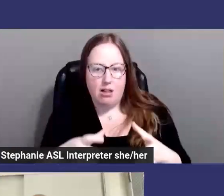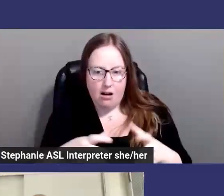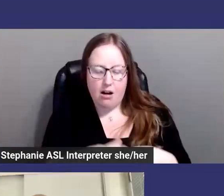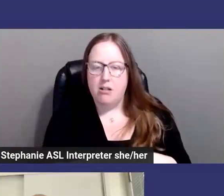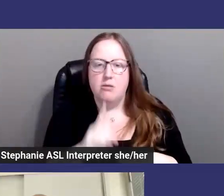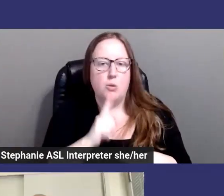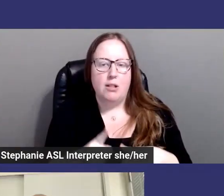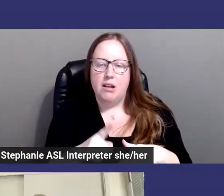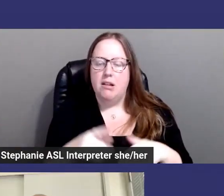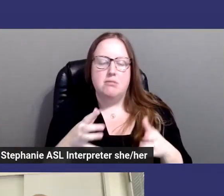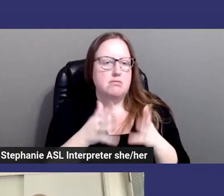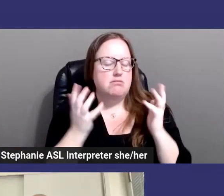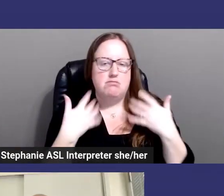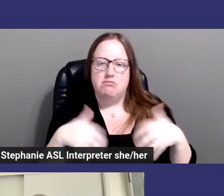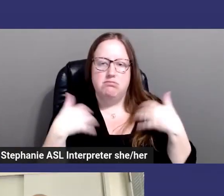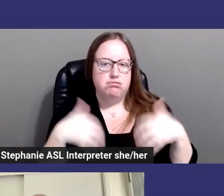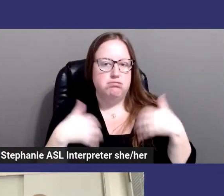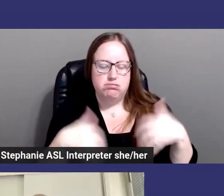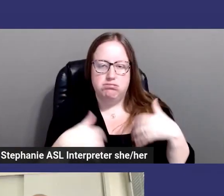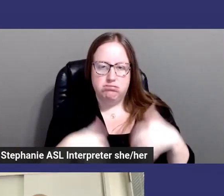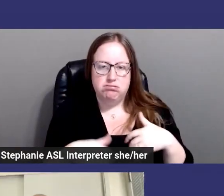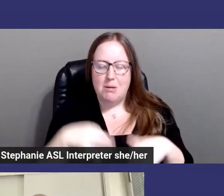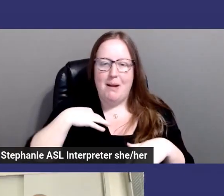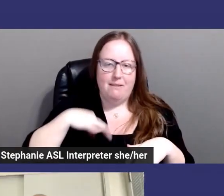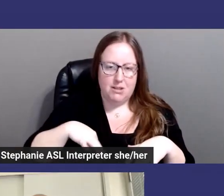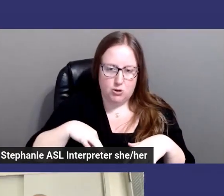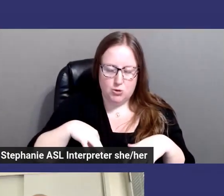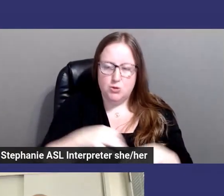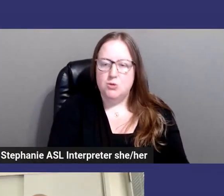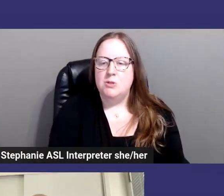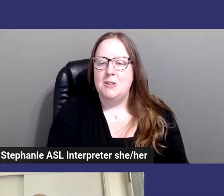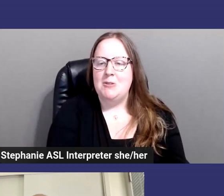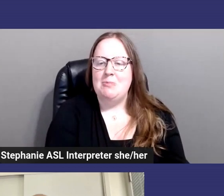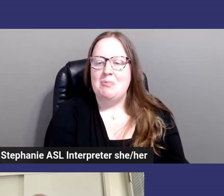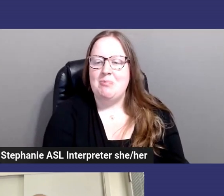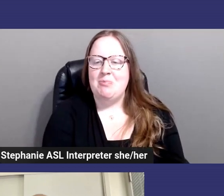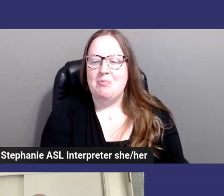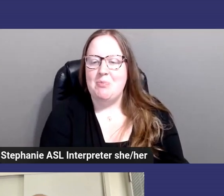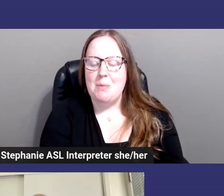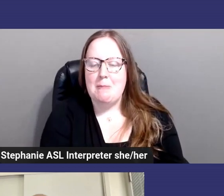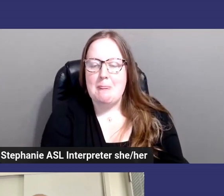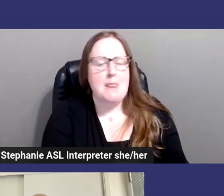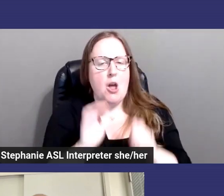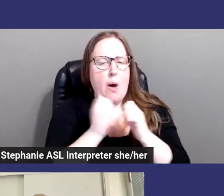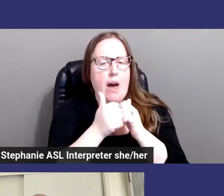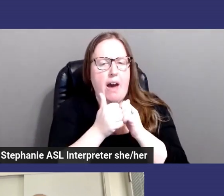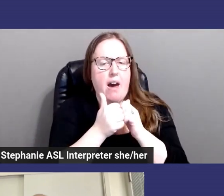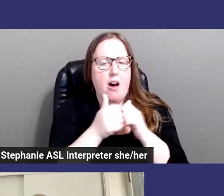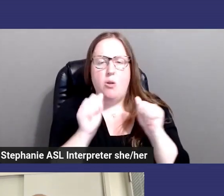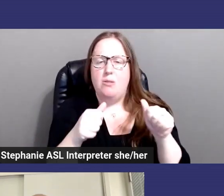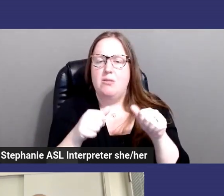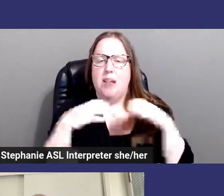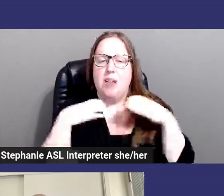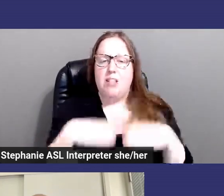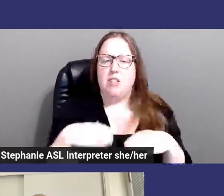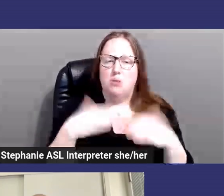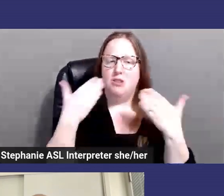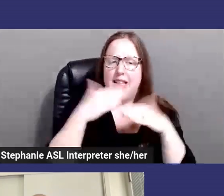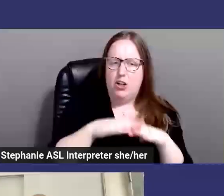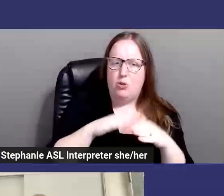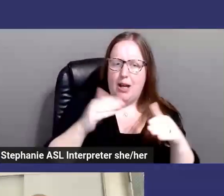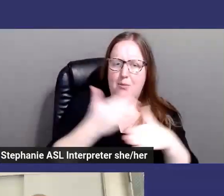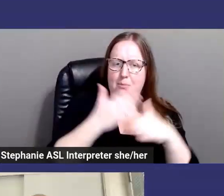a lot to the table. So how and can customers integrate any partner solutions